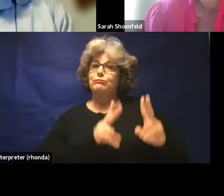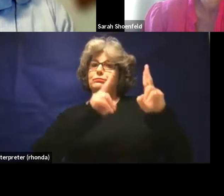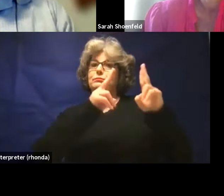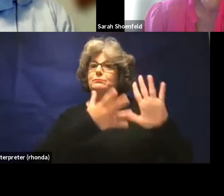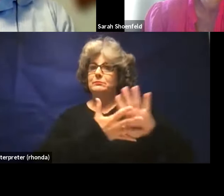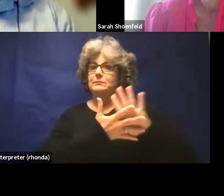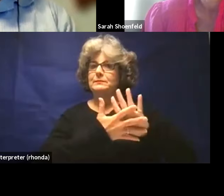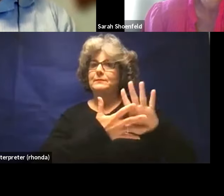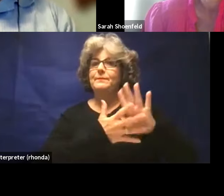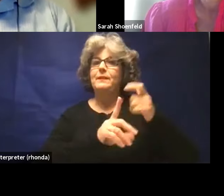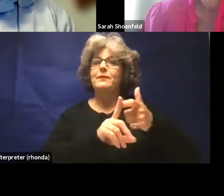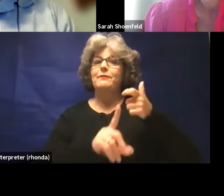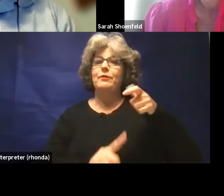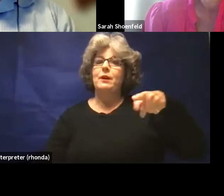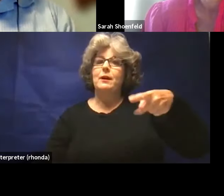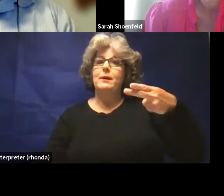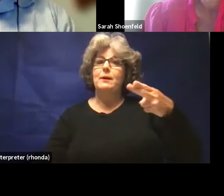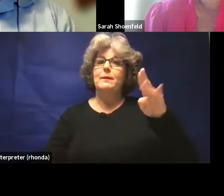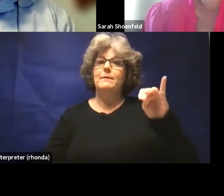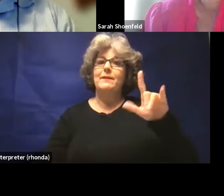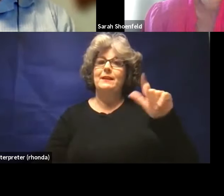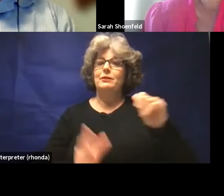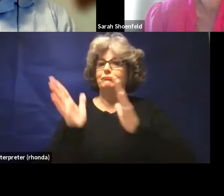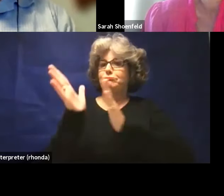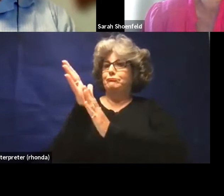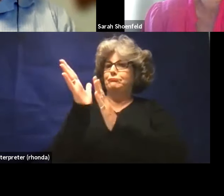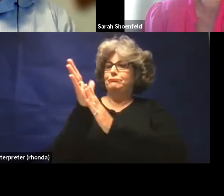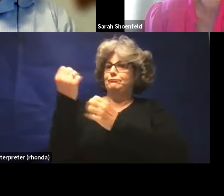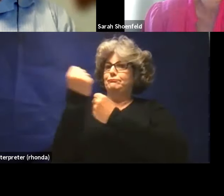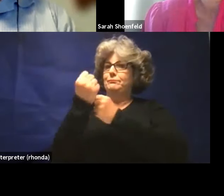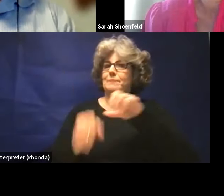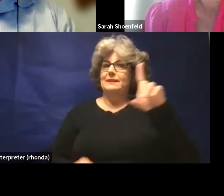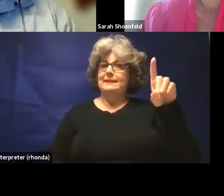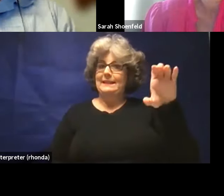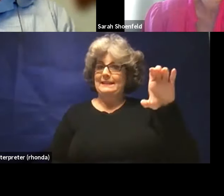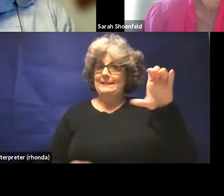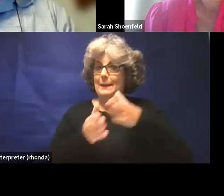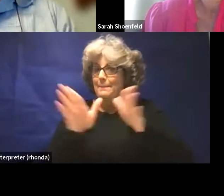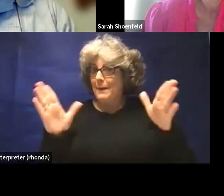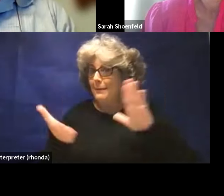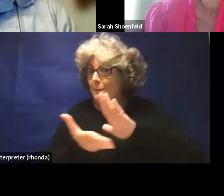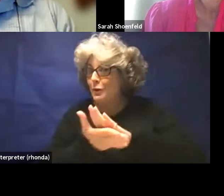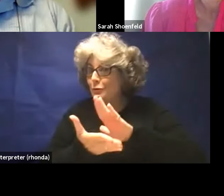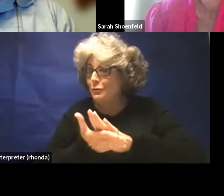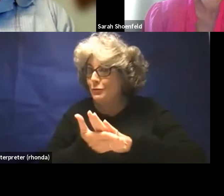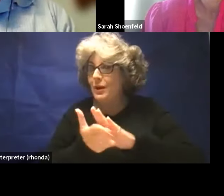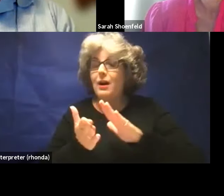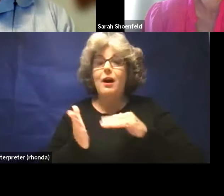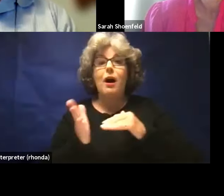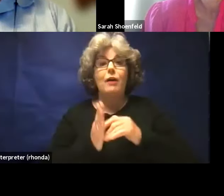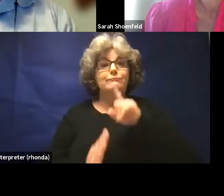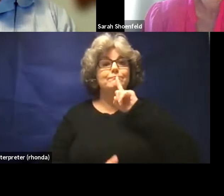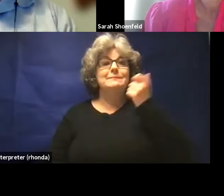from Felicia Bowman, in which she praises the DC public schools. And that's not a story often told about the 1960s.